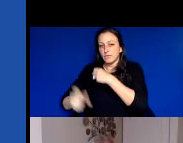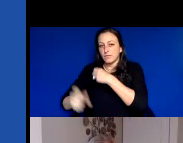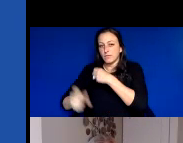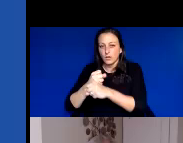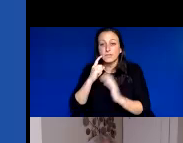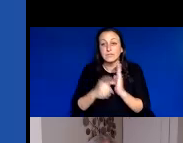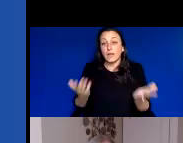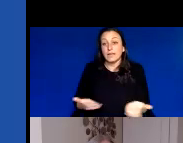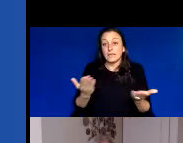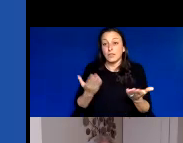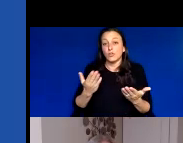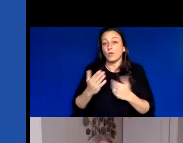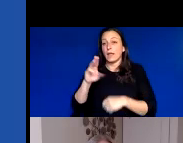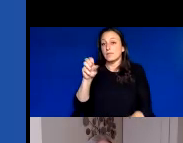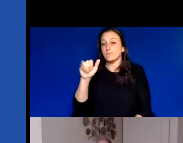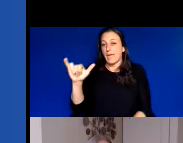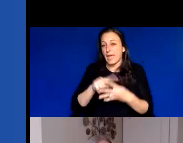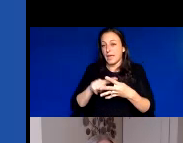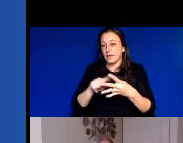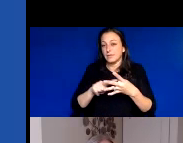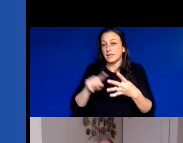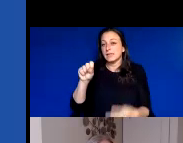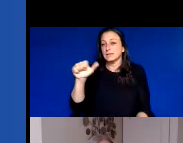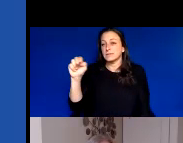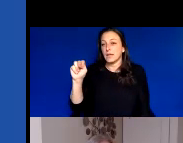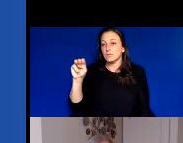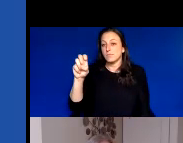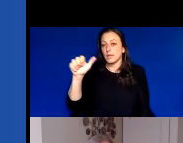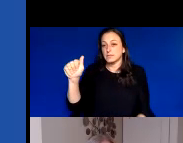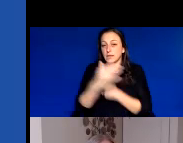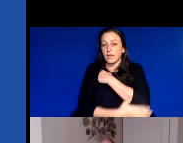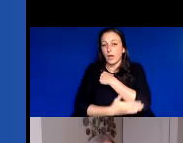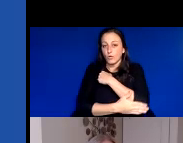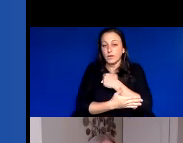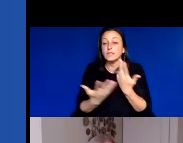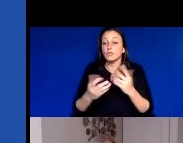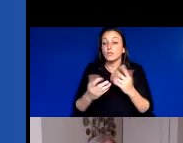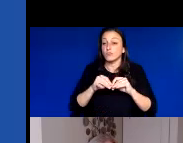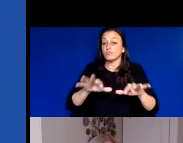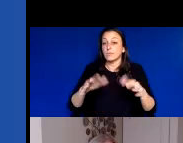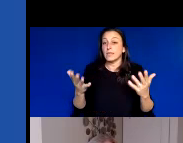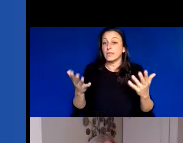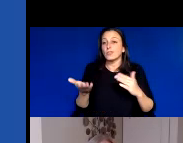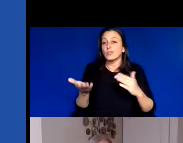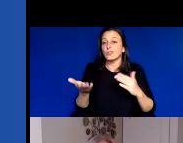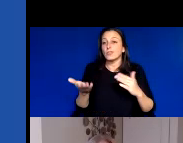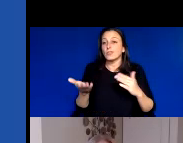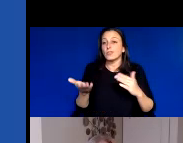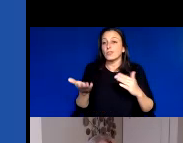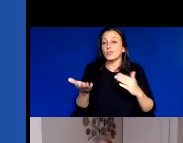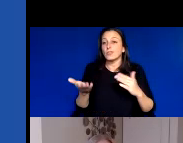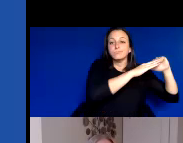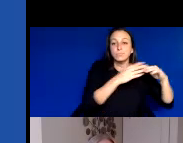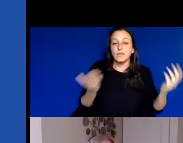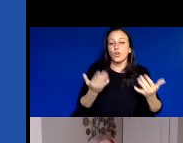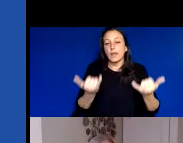May. The proportion of cases due to this Delta variant in Colorado have been steadily increasing and are now